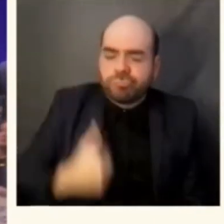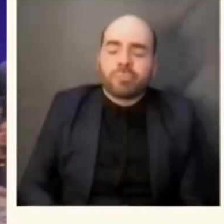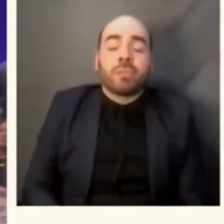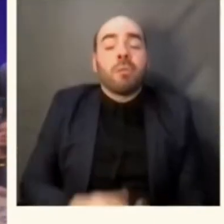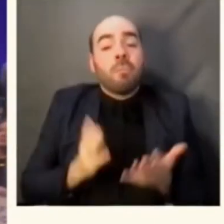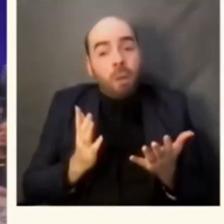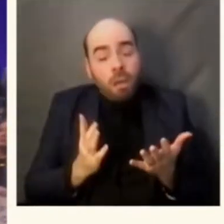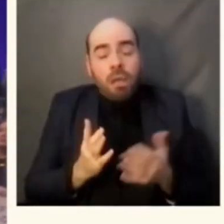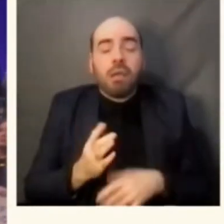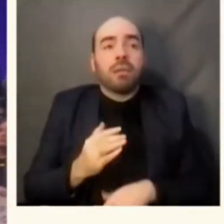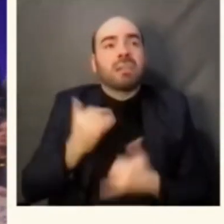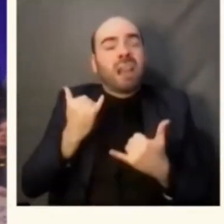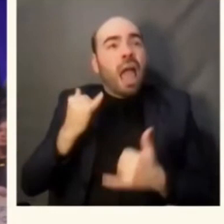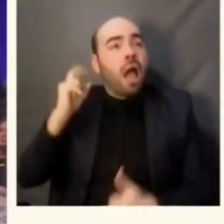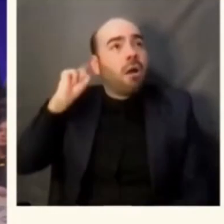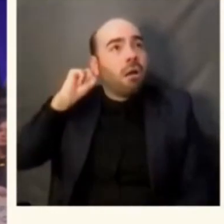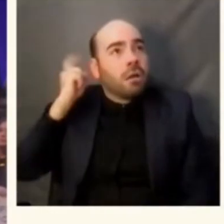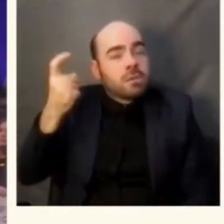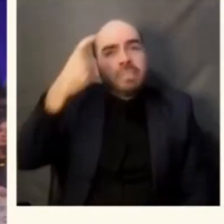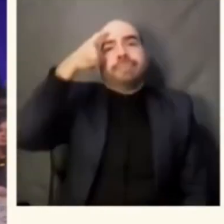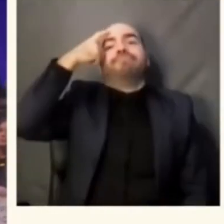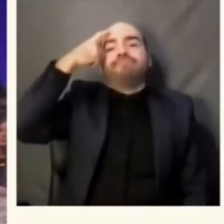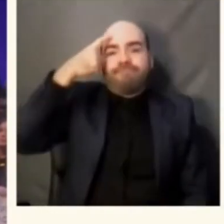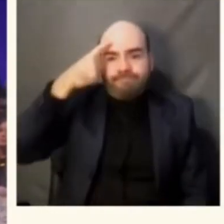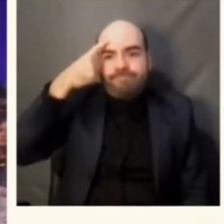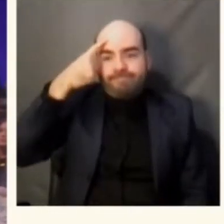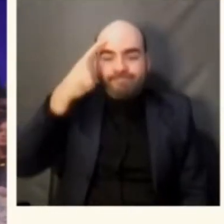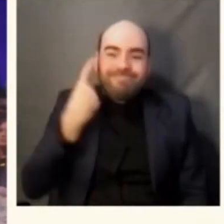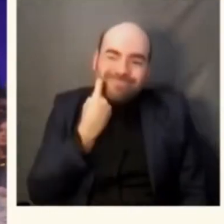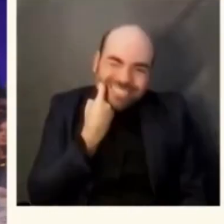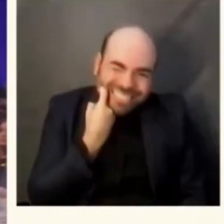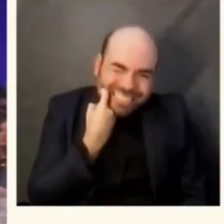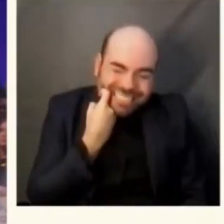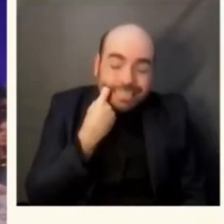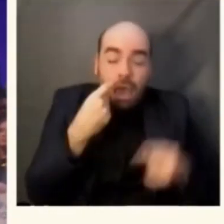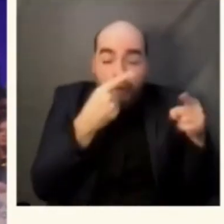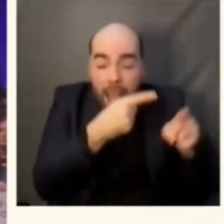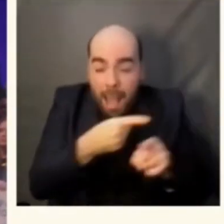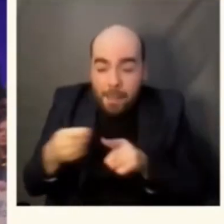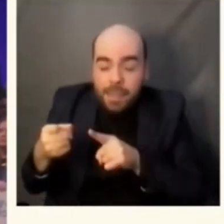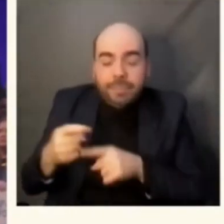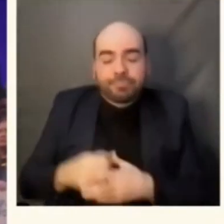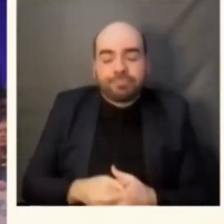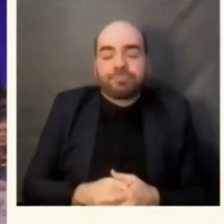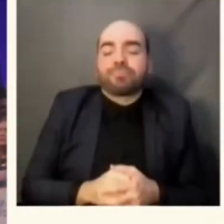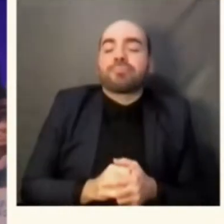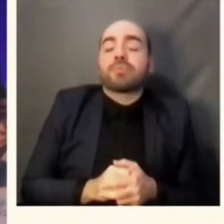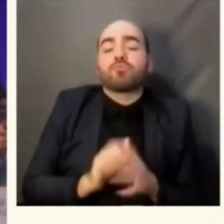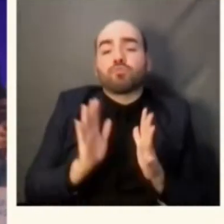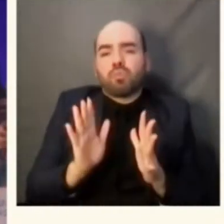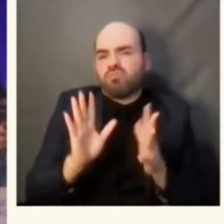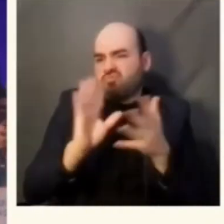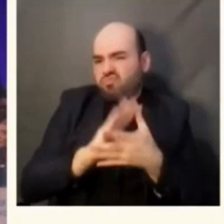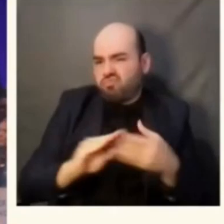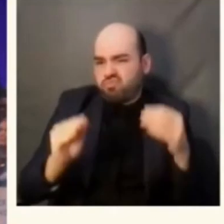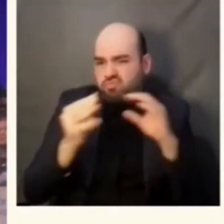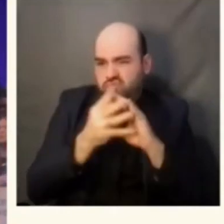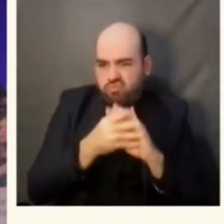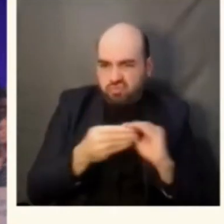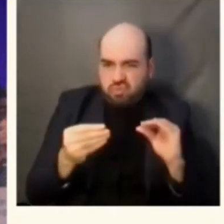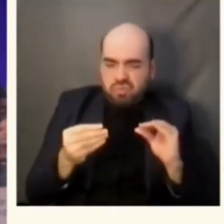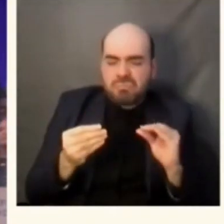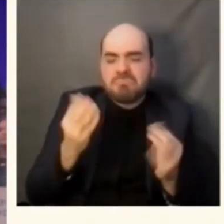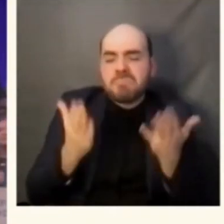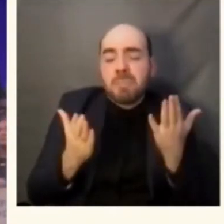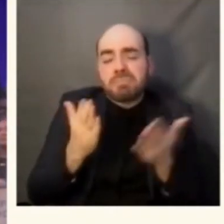been on my mind recently with all that's been happening. A story that might not be